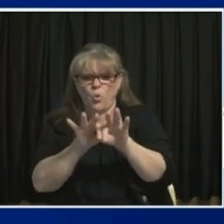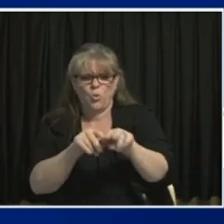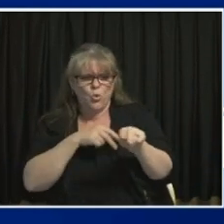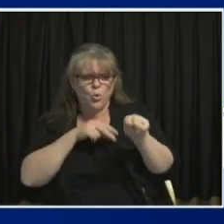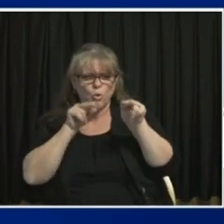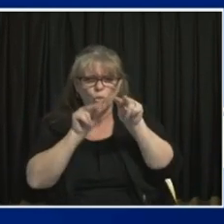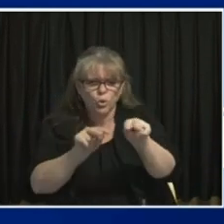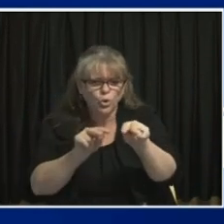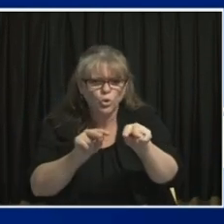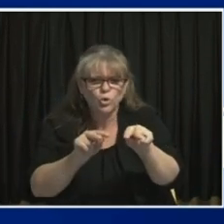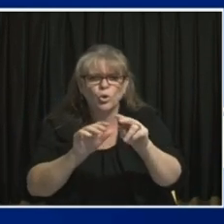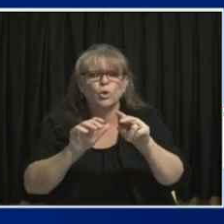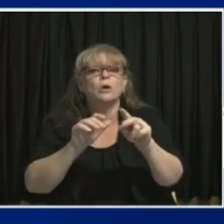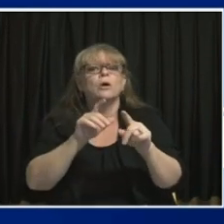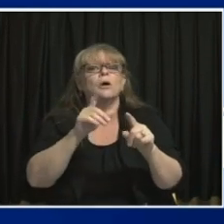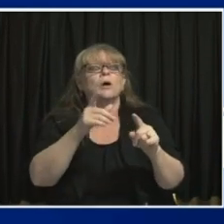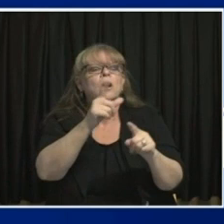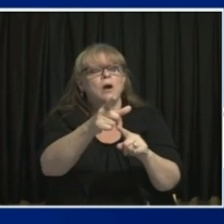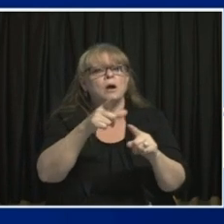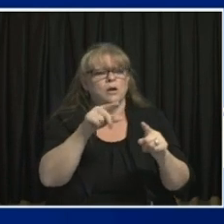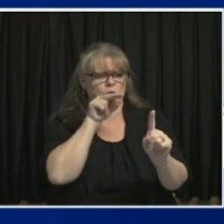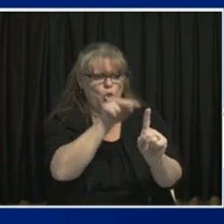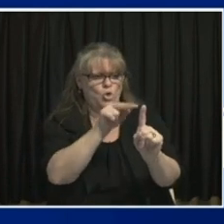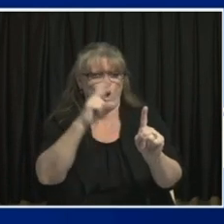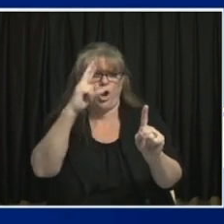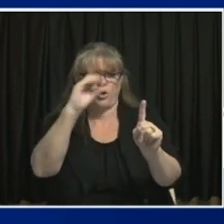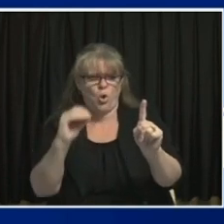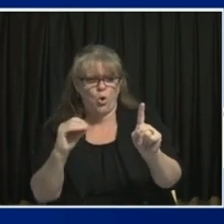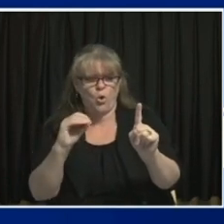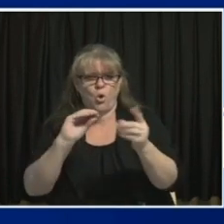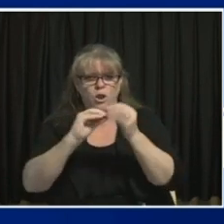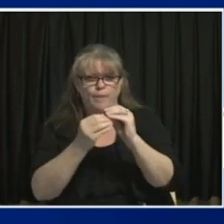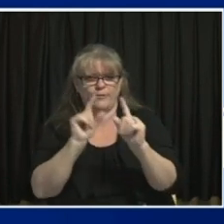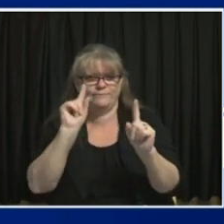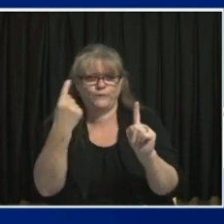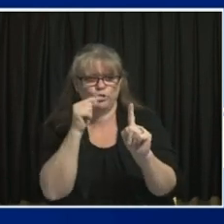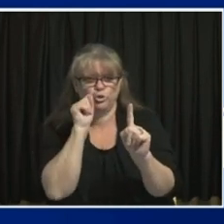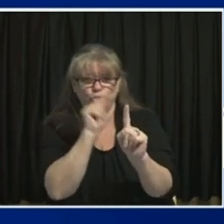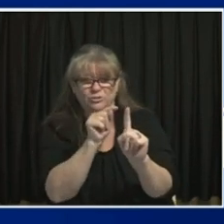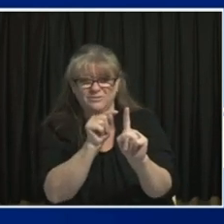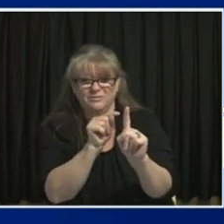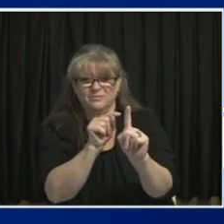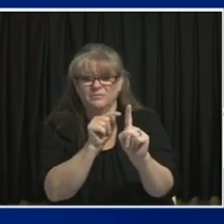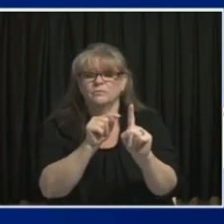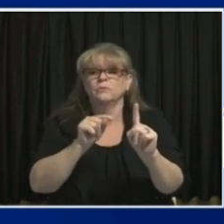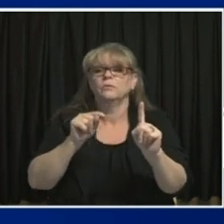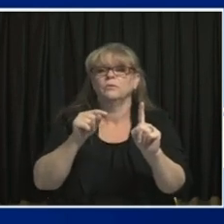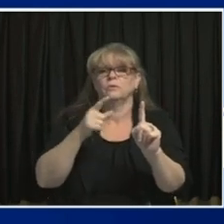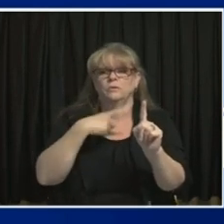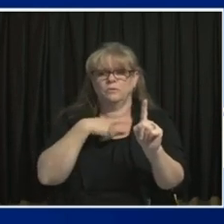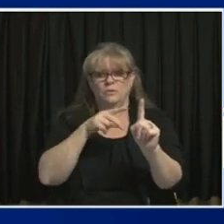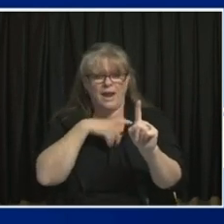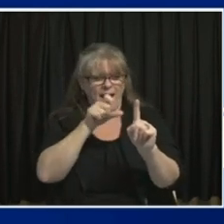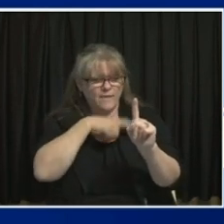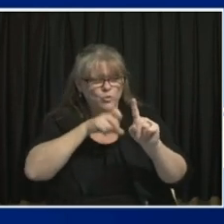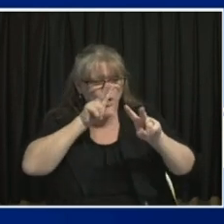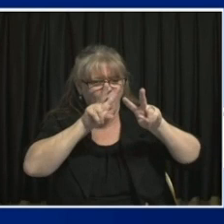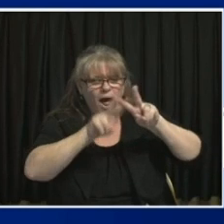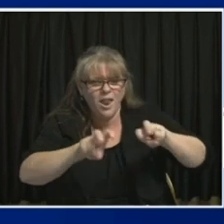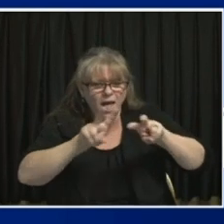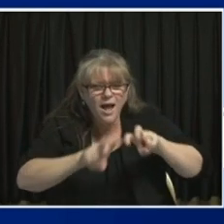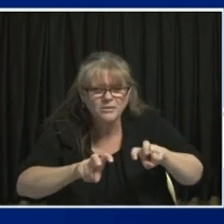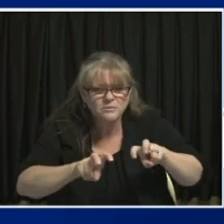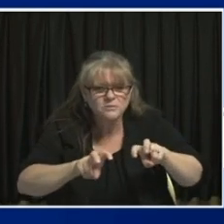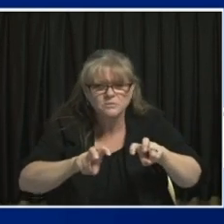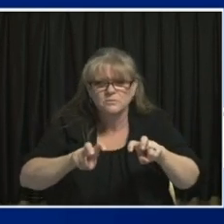that R0 number? What is the contagion factor with the precautions that we're taking, but also the level of economic activity that's returning to